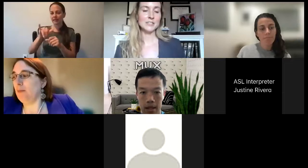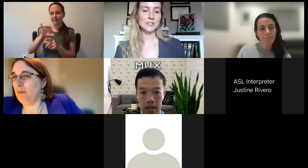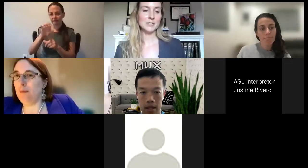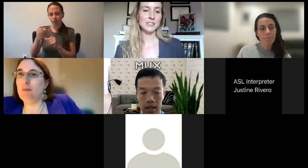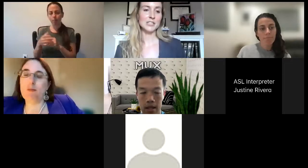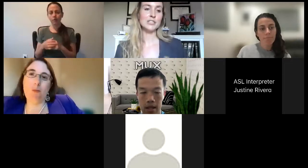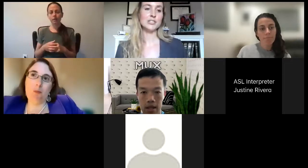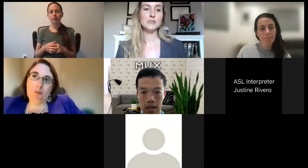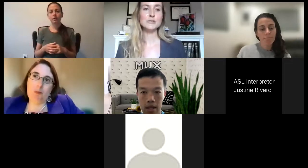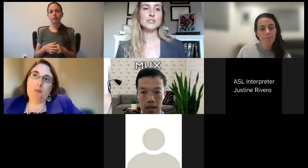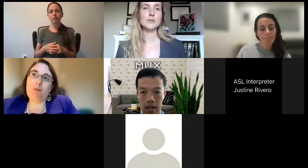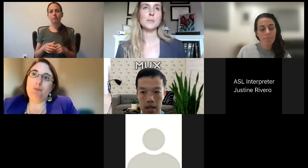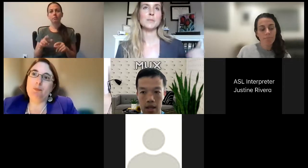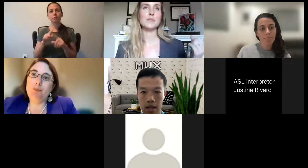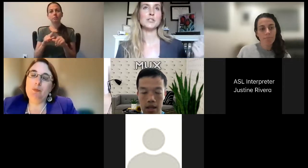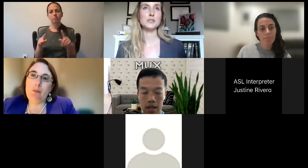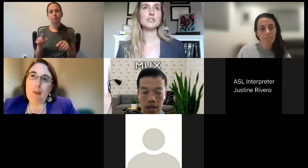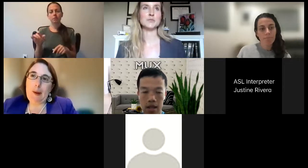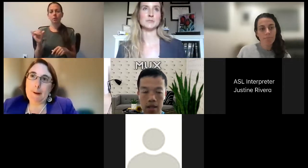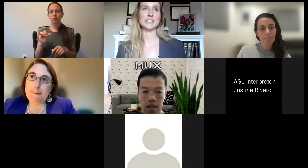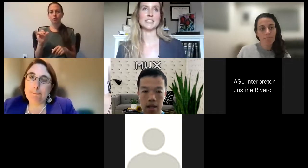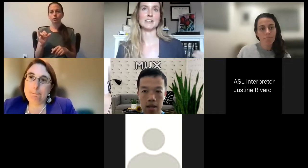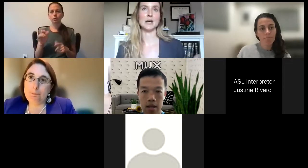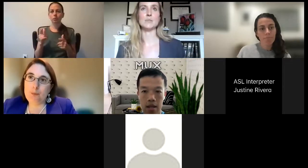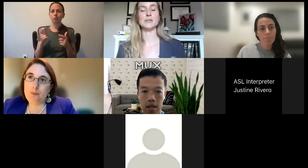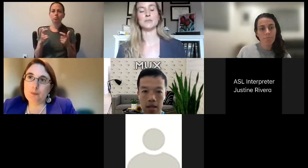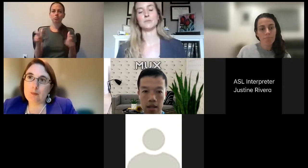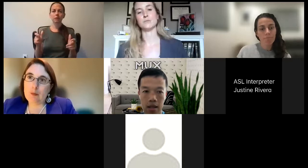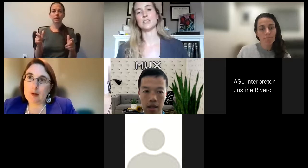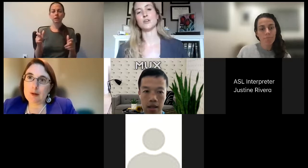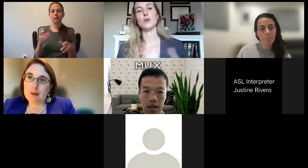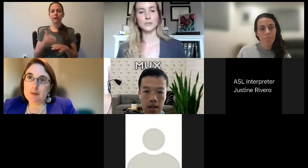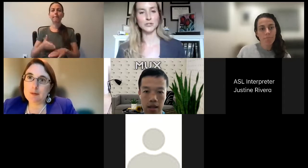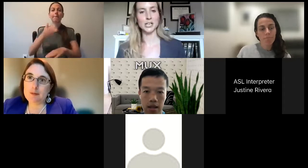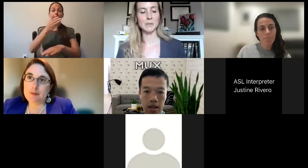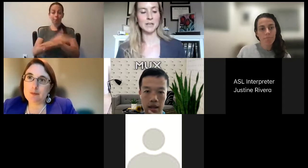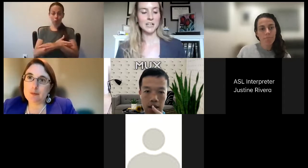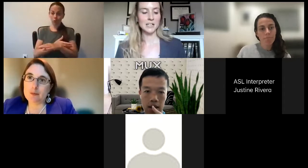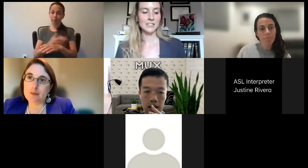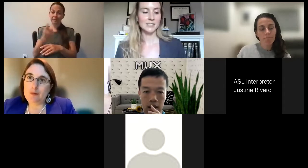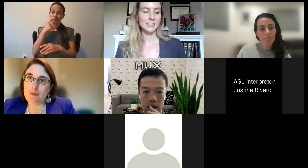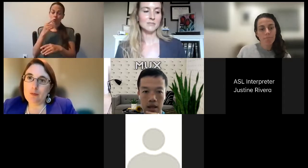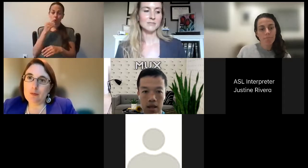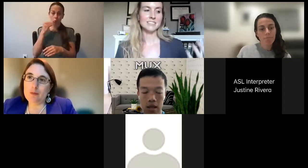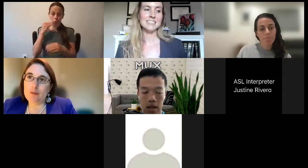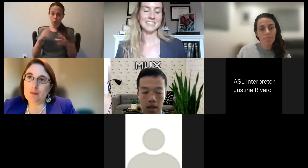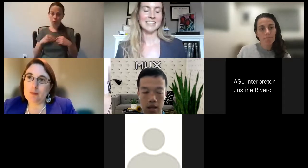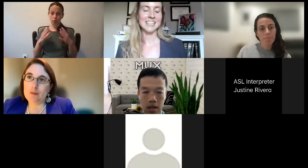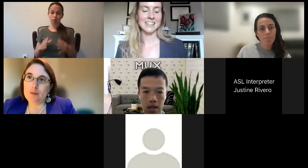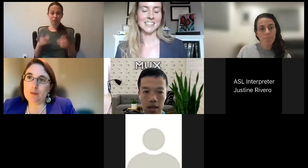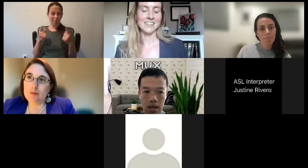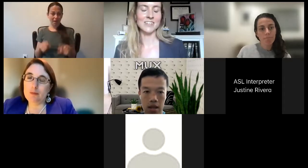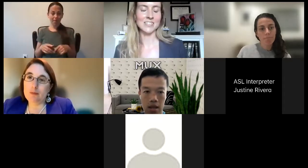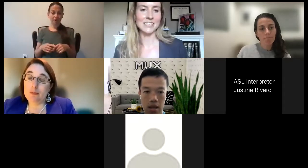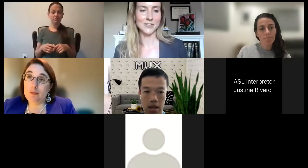I'd also think that a huge improvement that could happen with homeownership is,